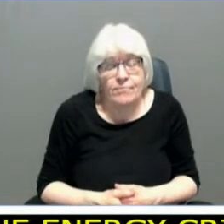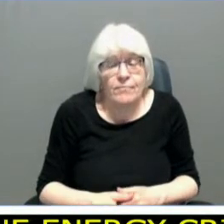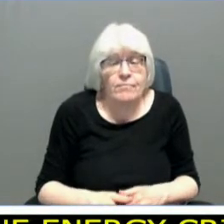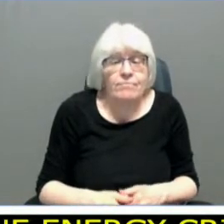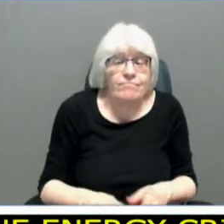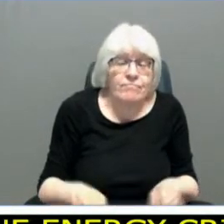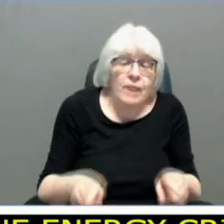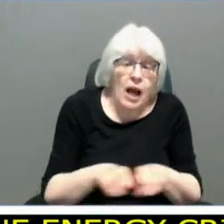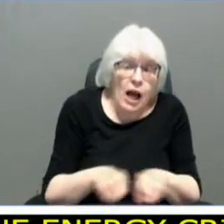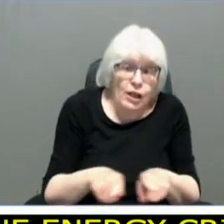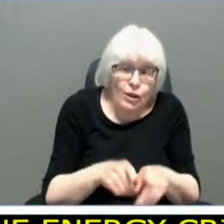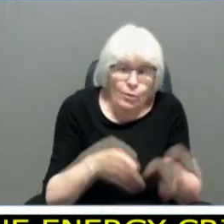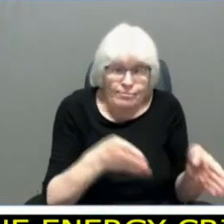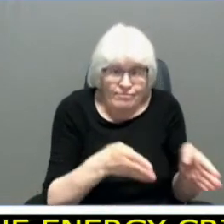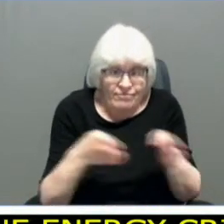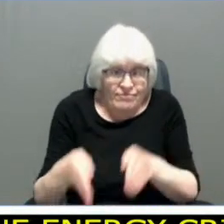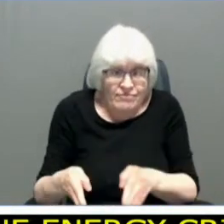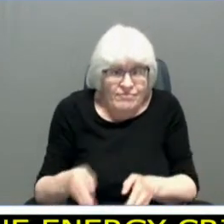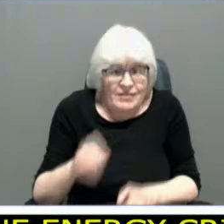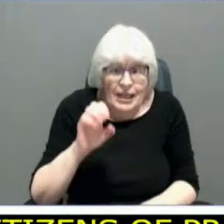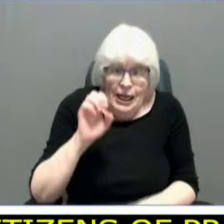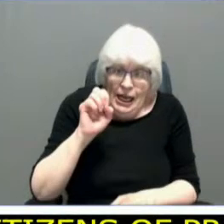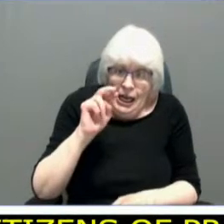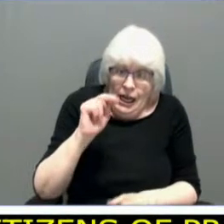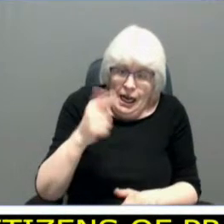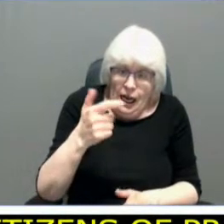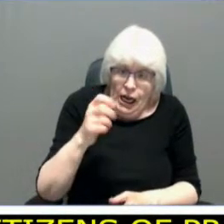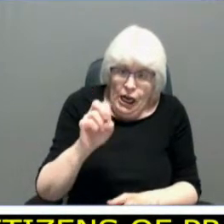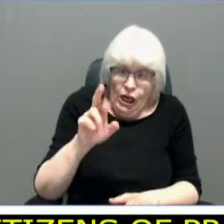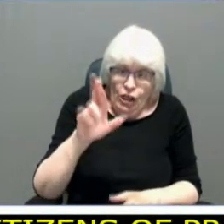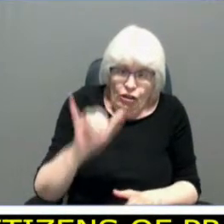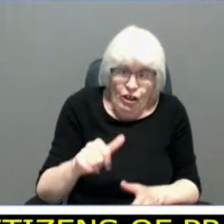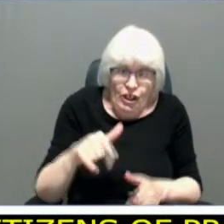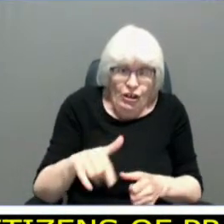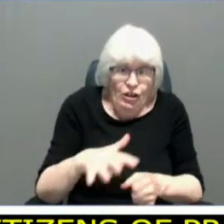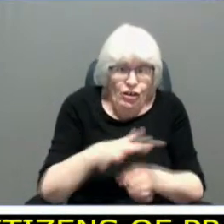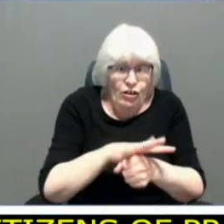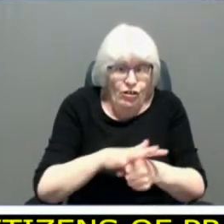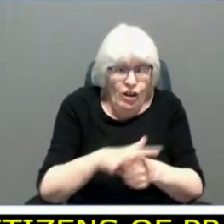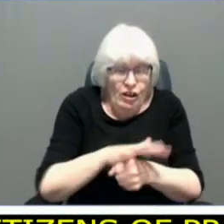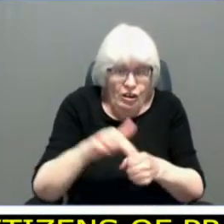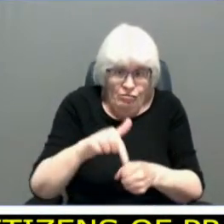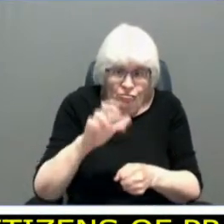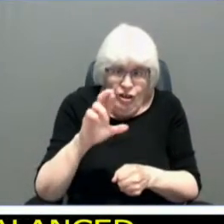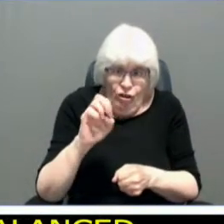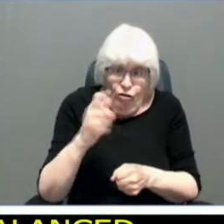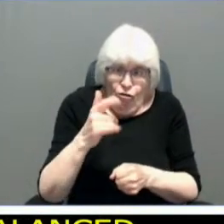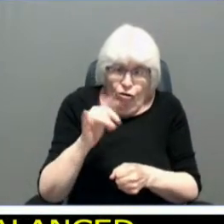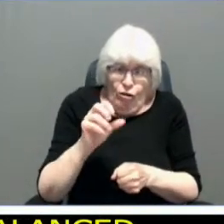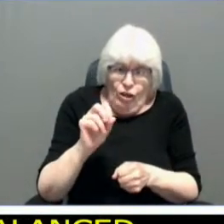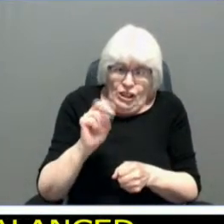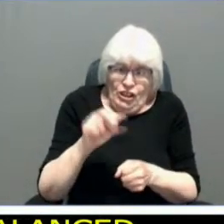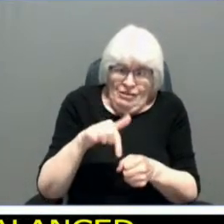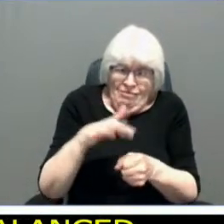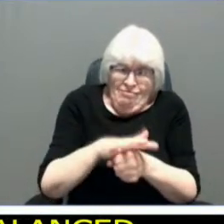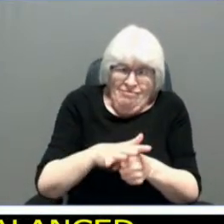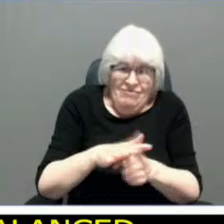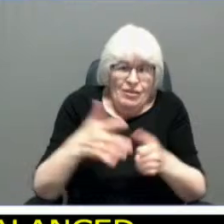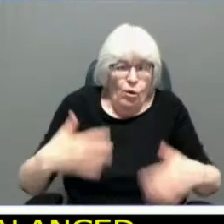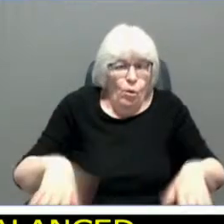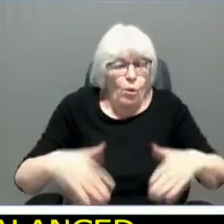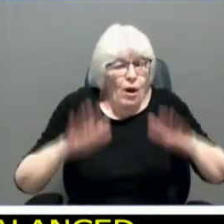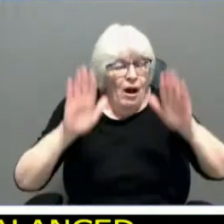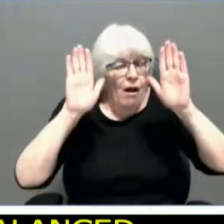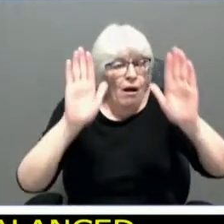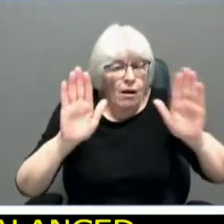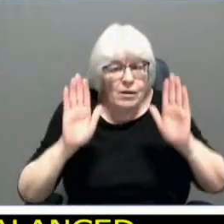on the energy stuff, because the region, we have incredible opportunities. The potential is just massive around